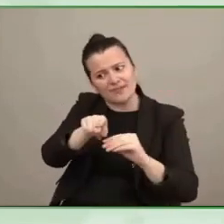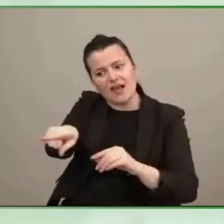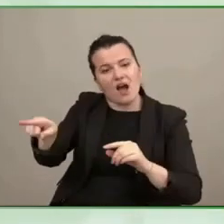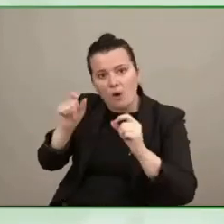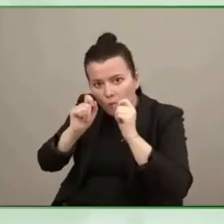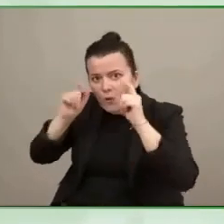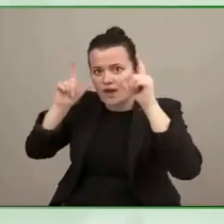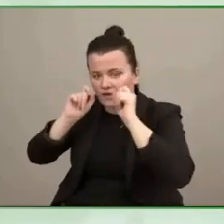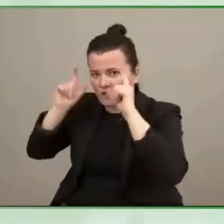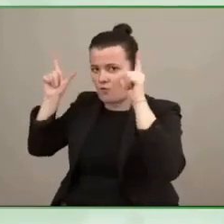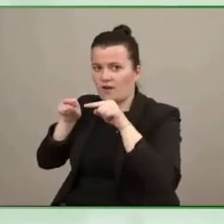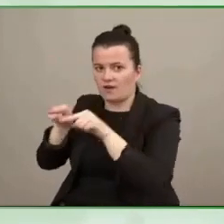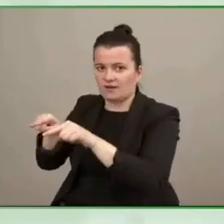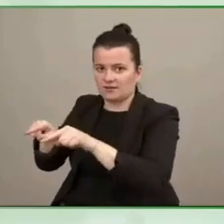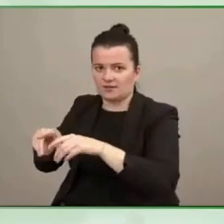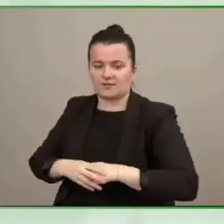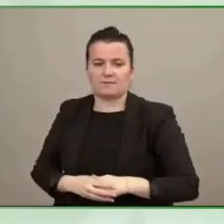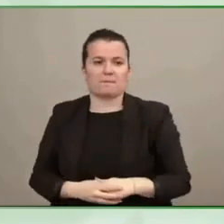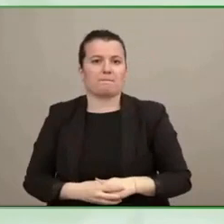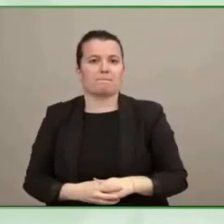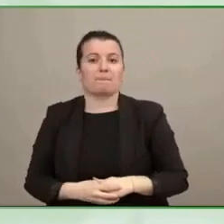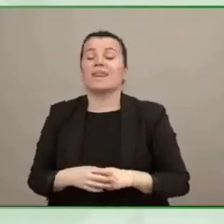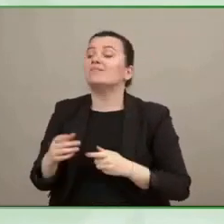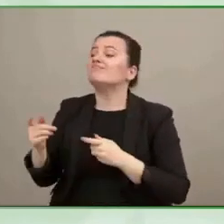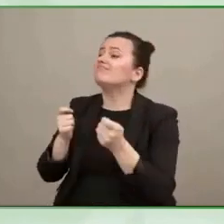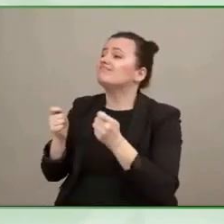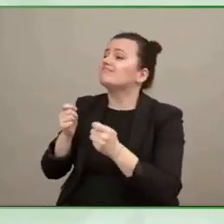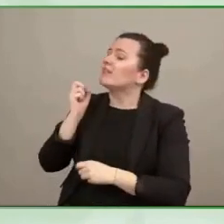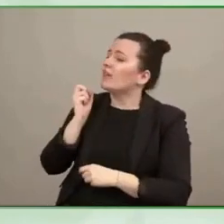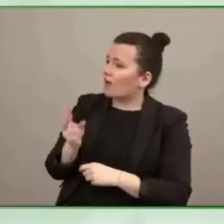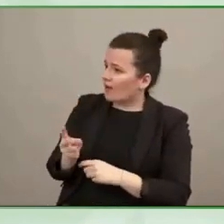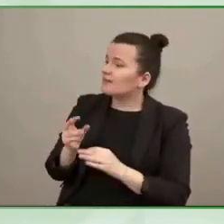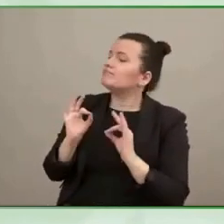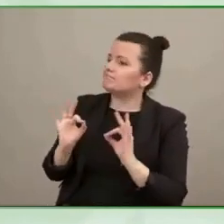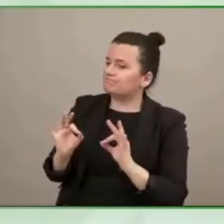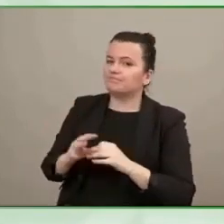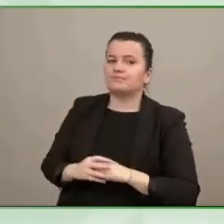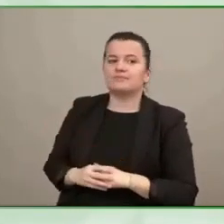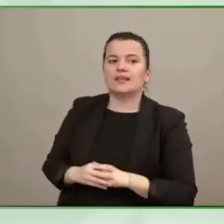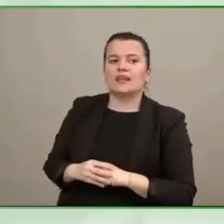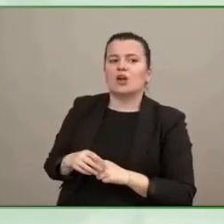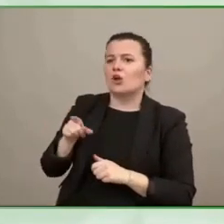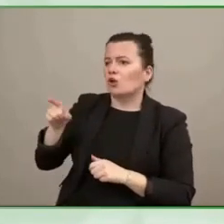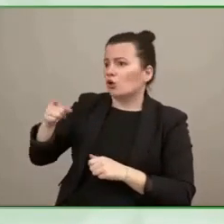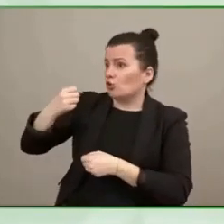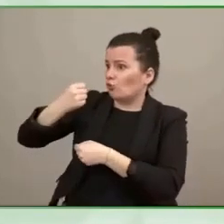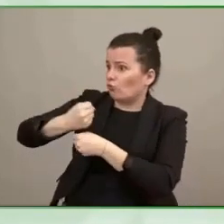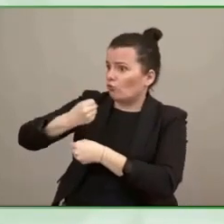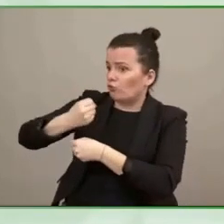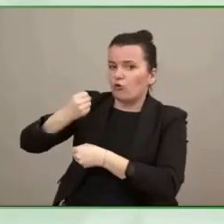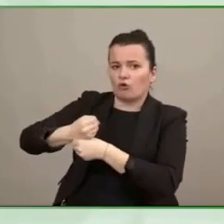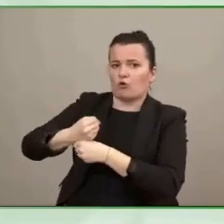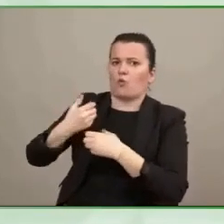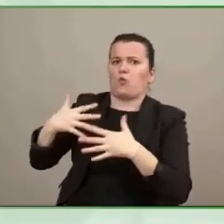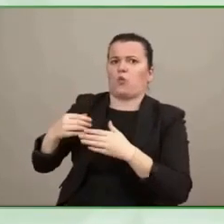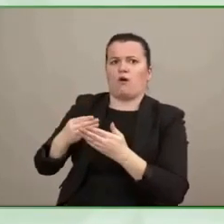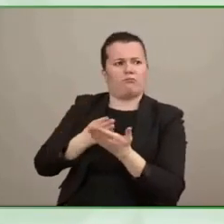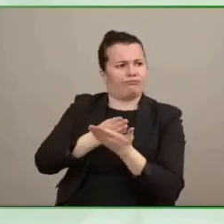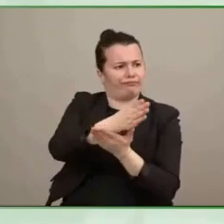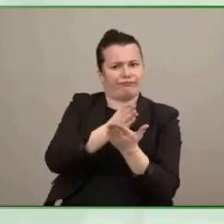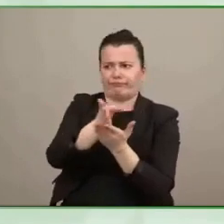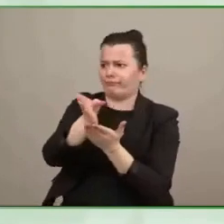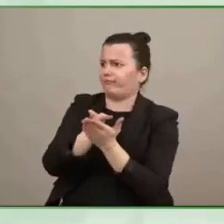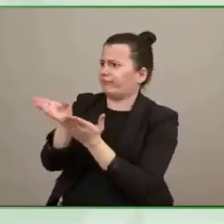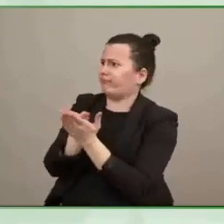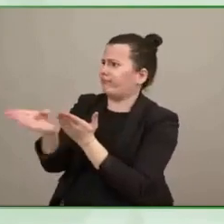It seems you're really trying to work in every possible direction. How hard